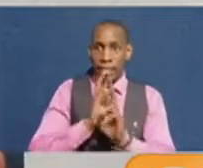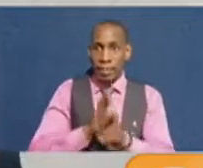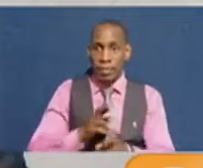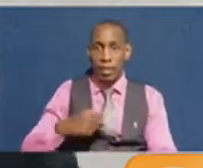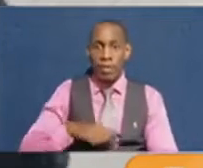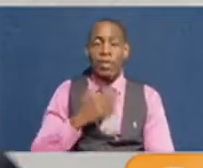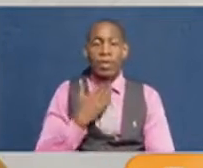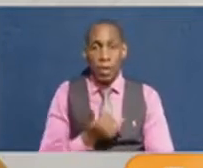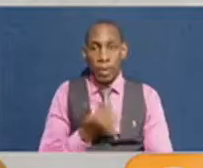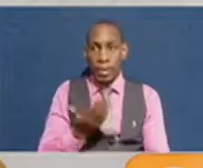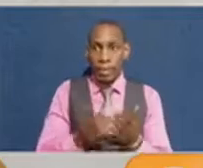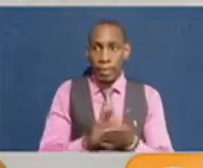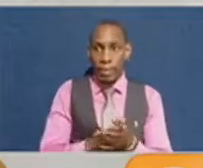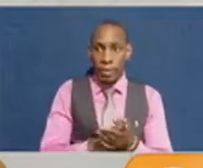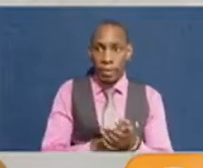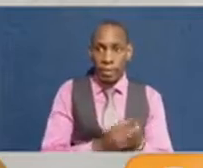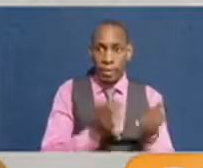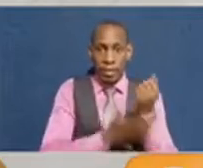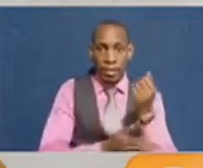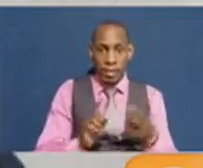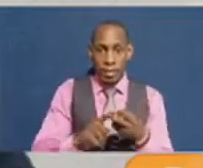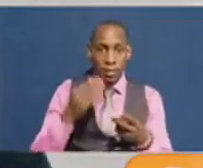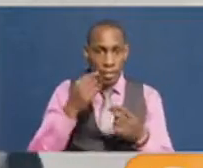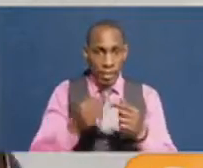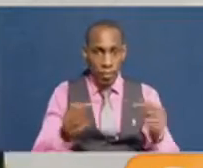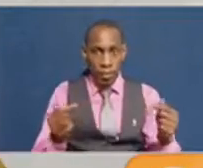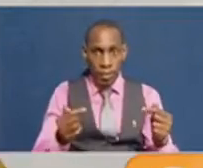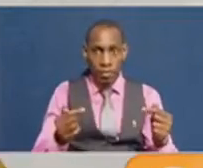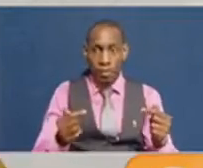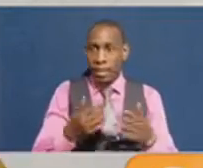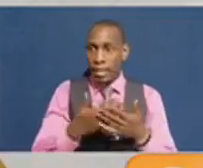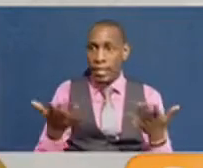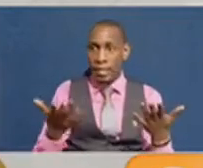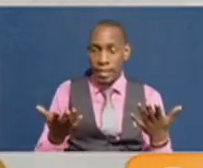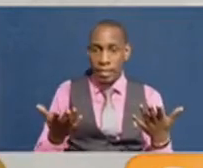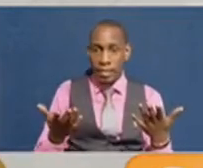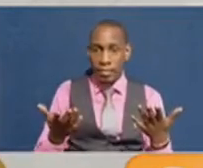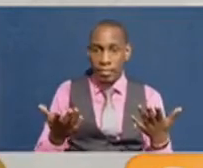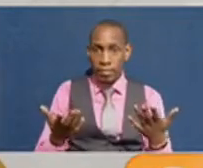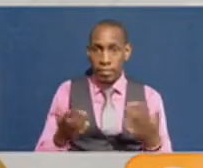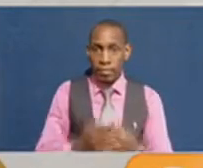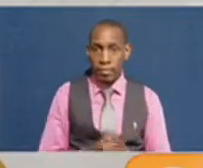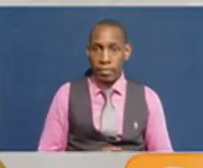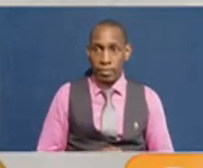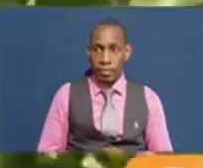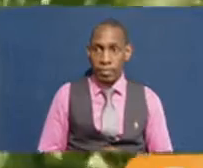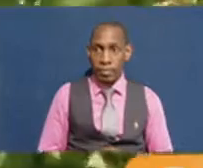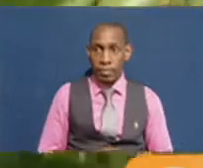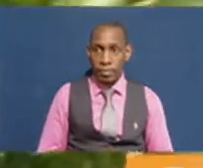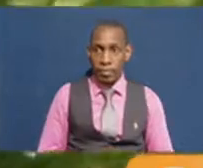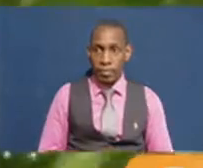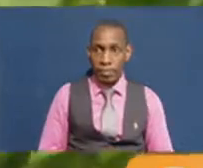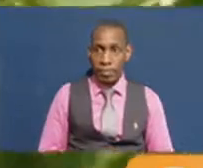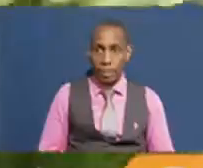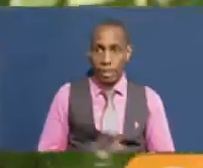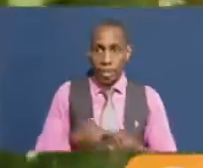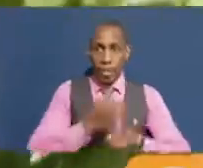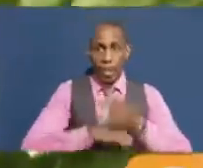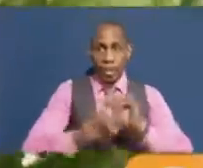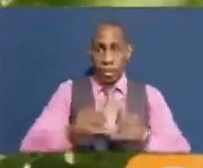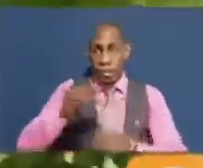we want, whether it is yield, whether it is disease resistance, whatever it is, weed resistance, and so on and so forth. The recent move